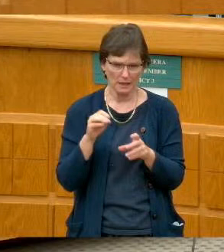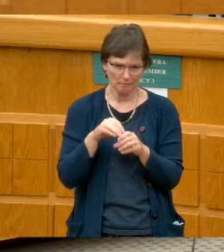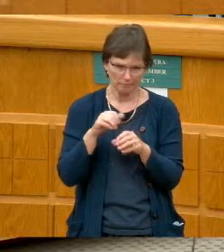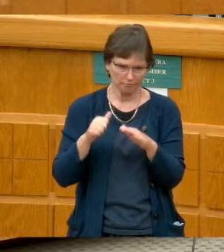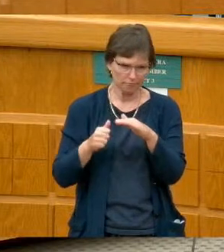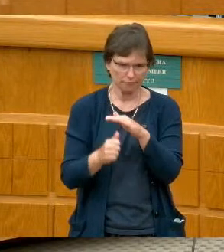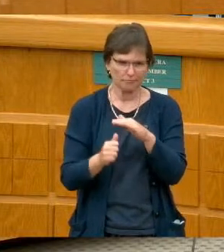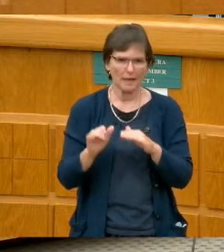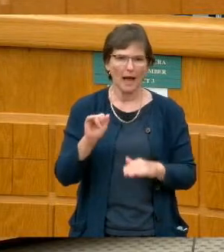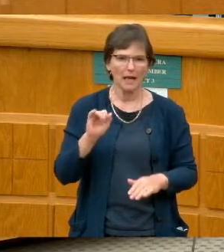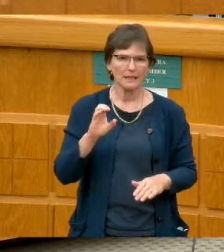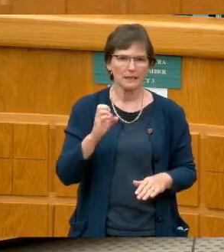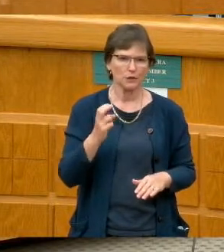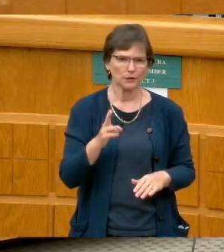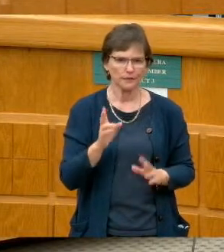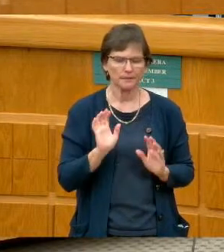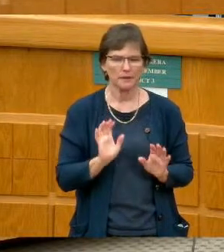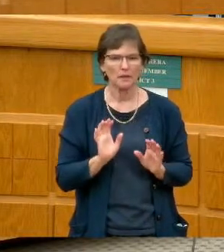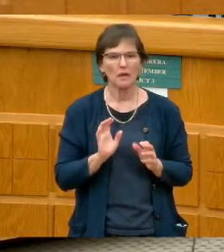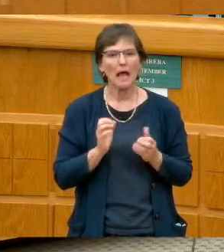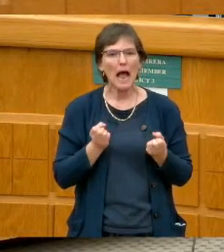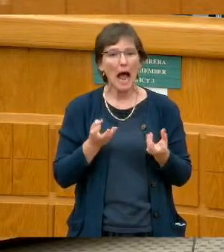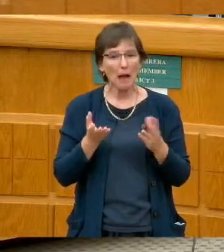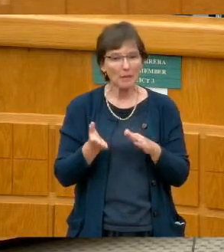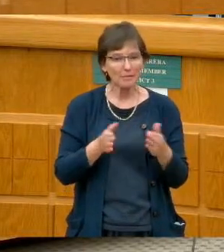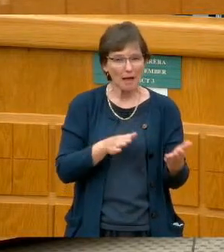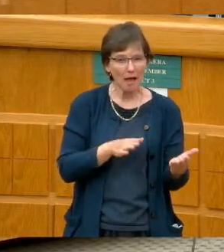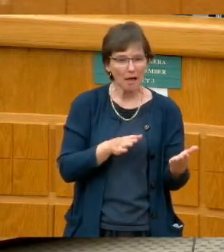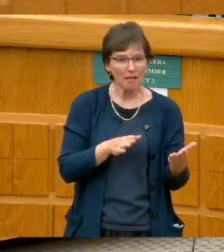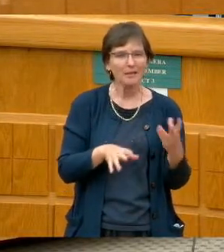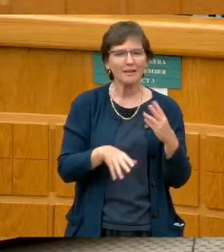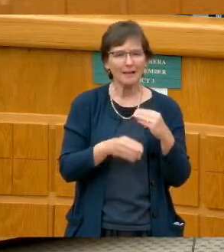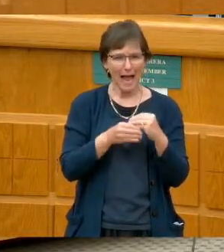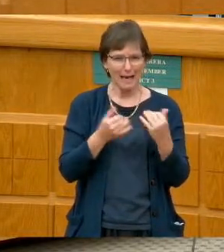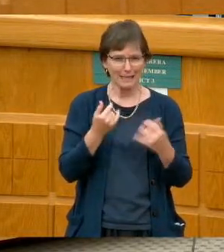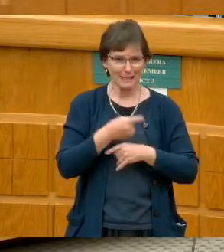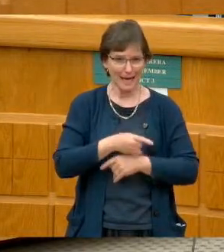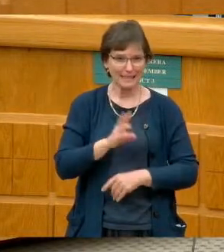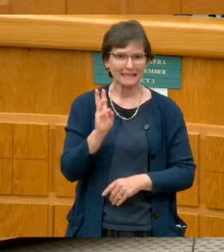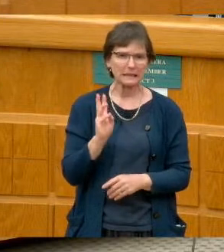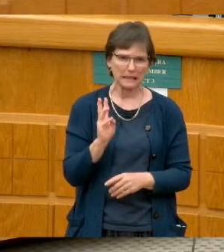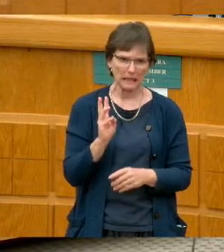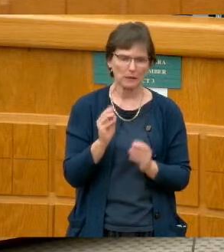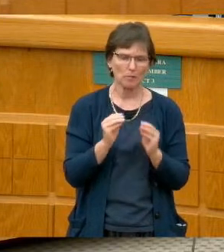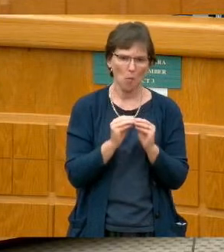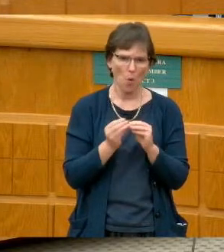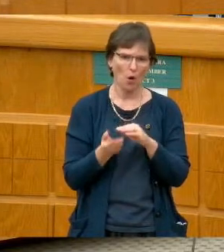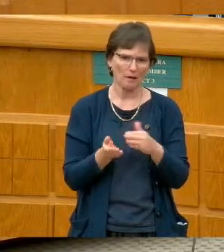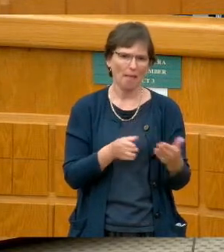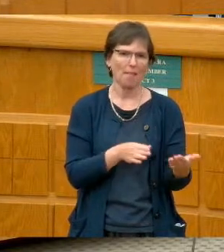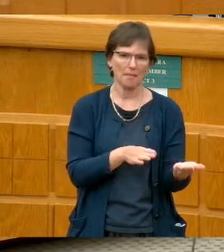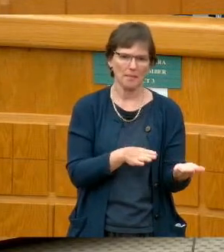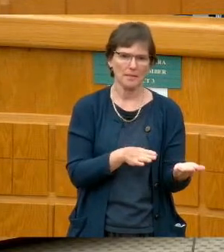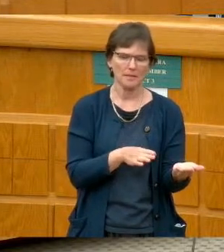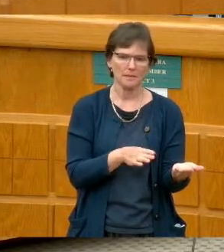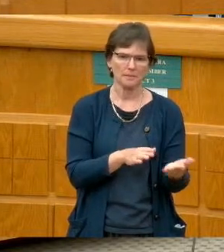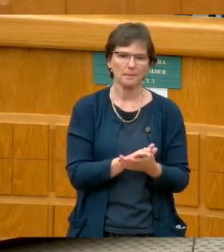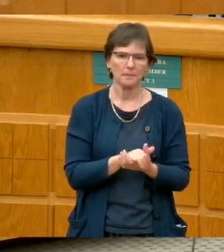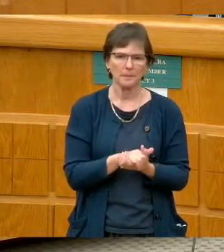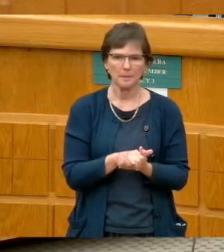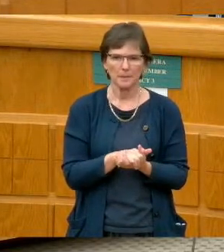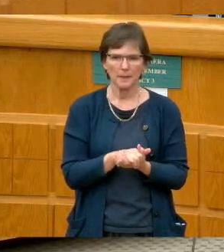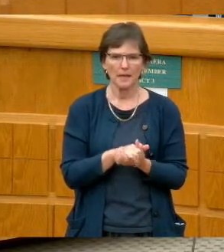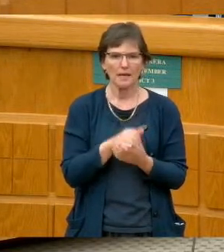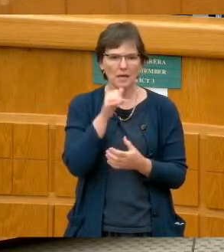Okay, and in our number of deaths, we are reporting 6 additional deaths today. And so yesterday we were at a total